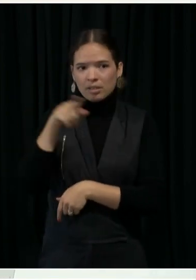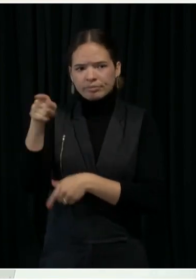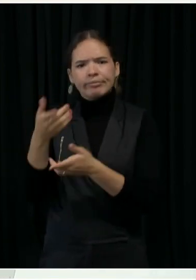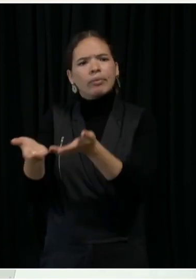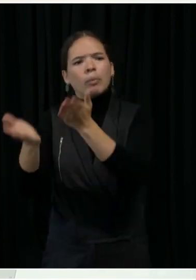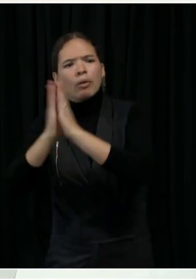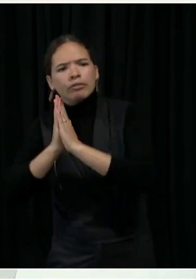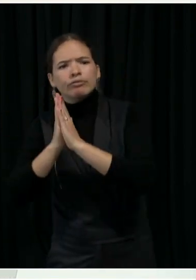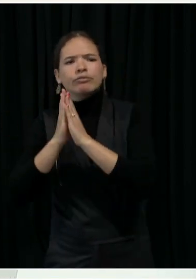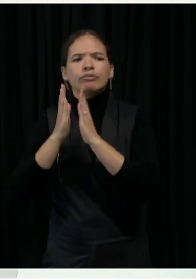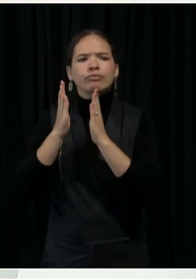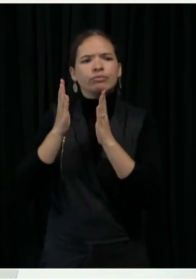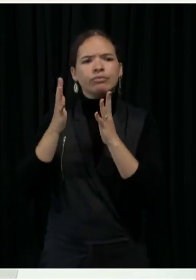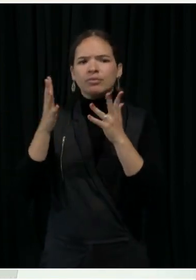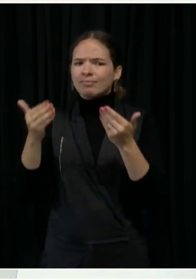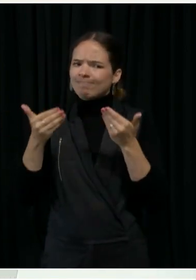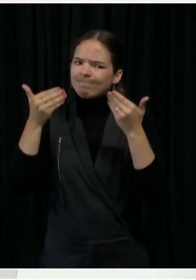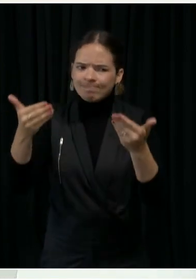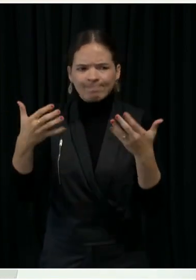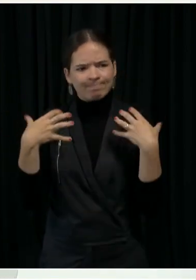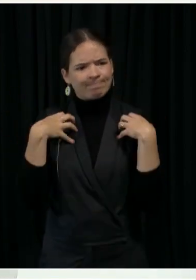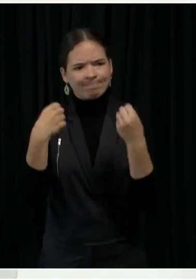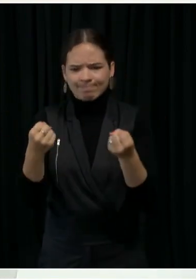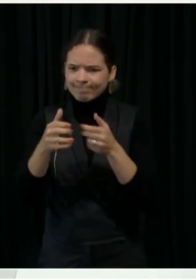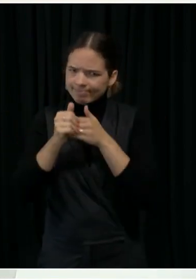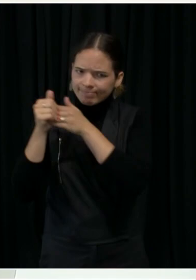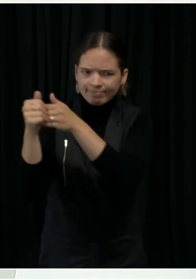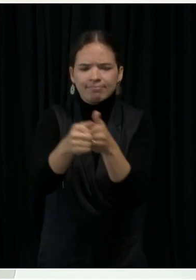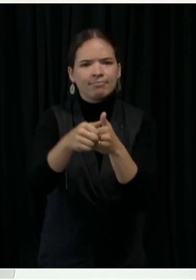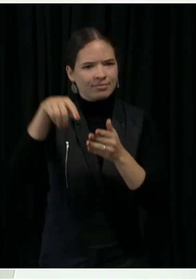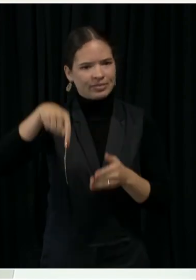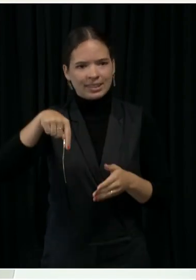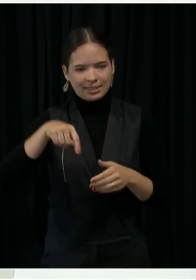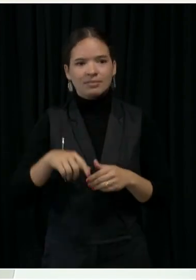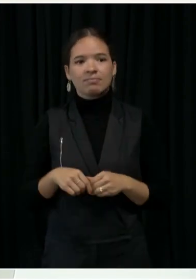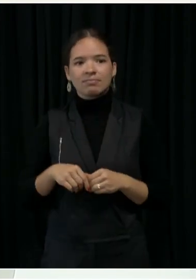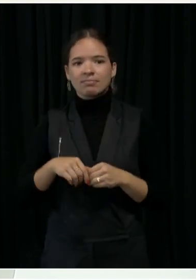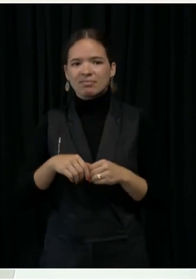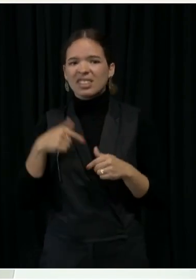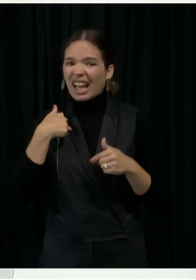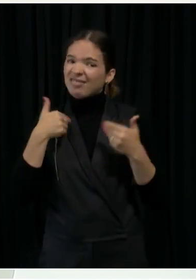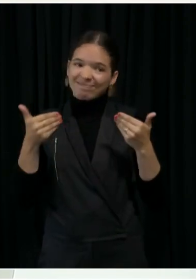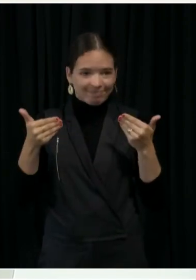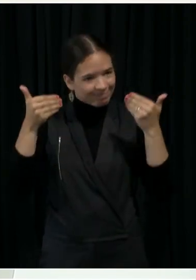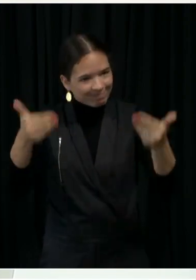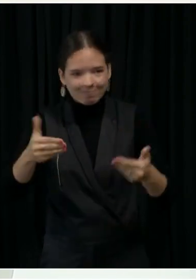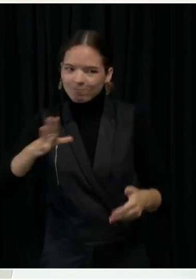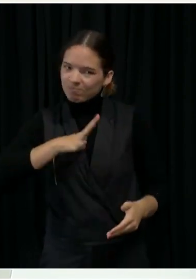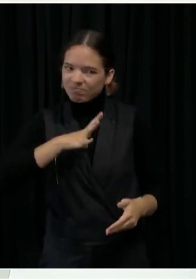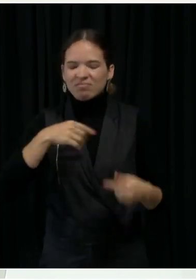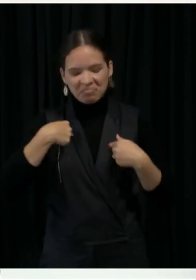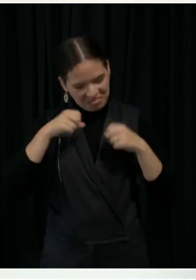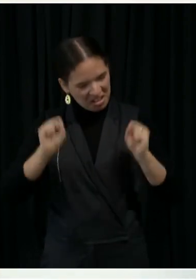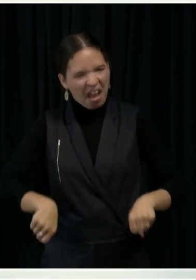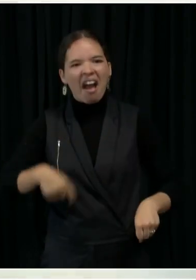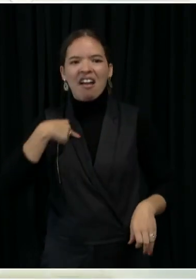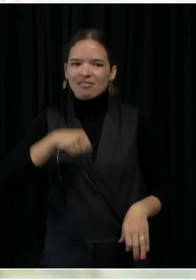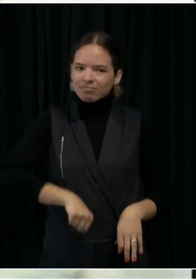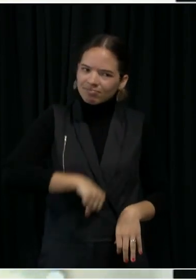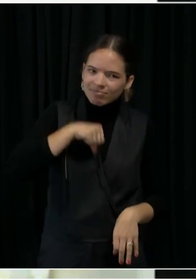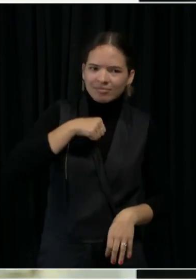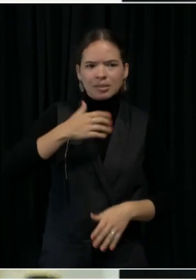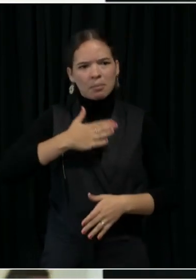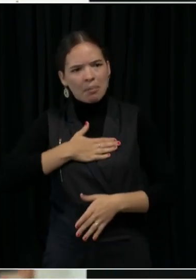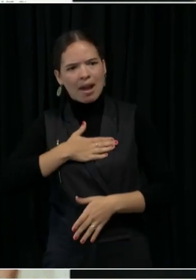faith and trust her leadership. I did, and I can proudly say my mayor have